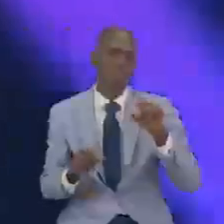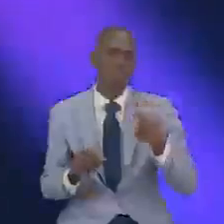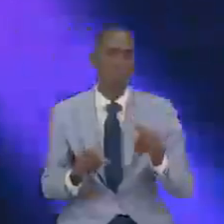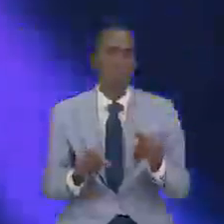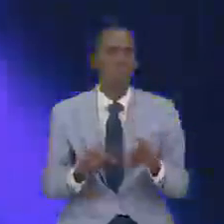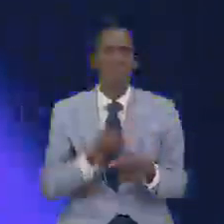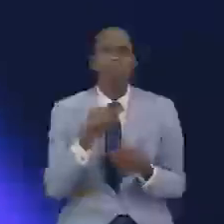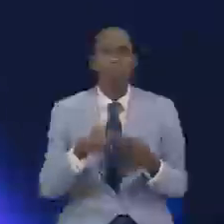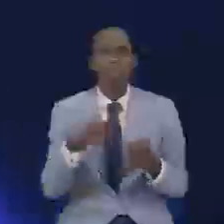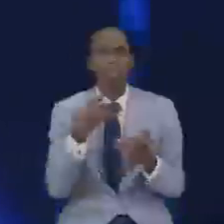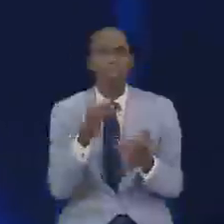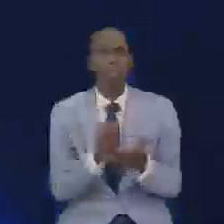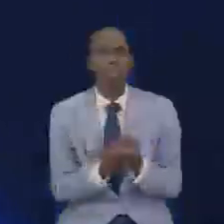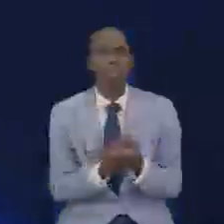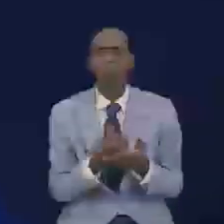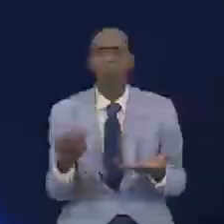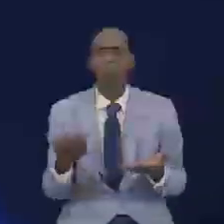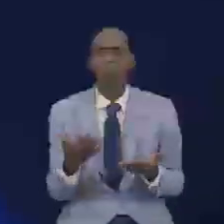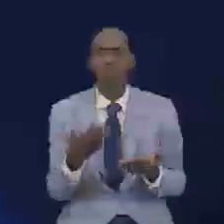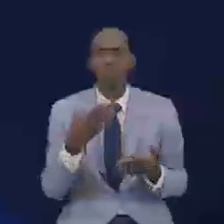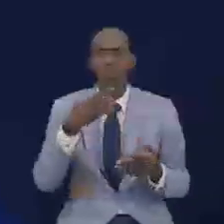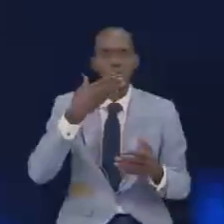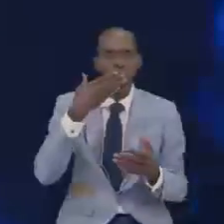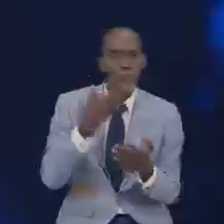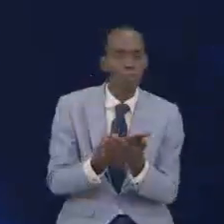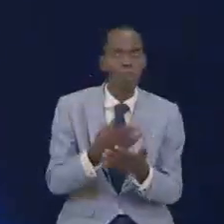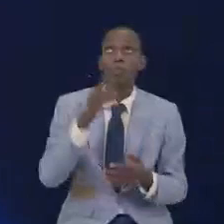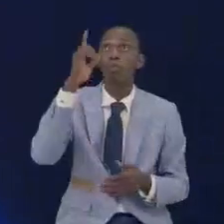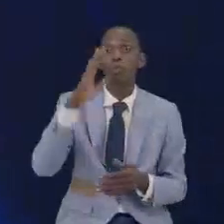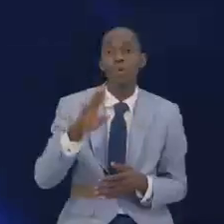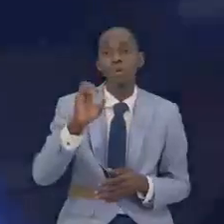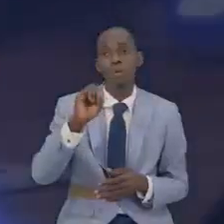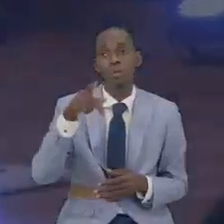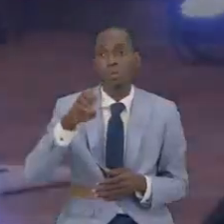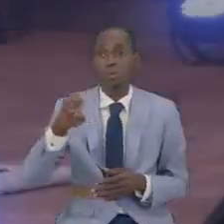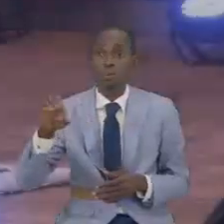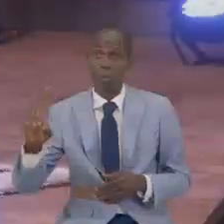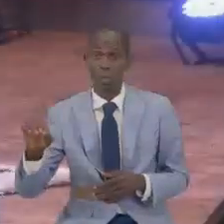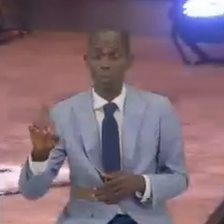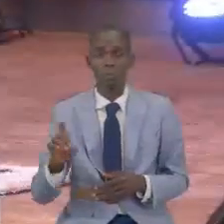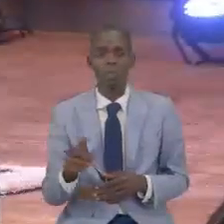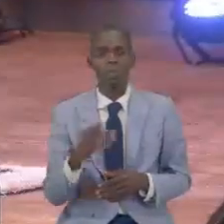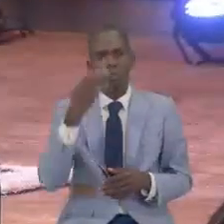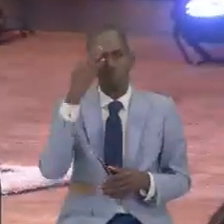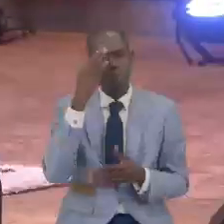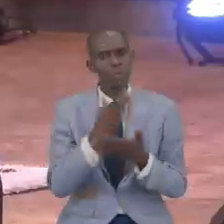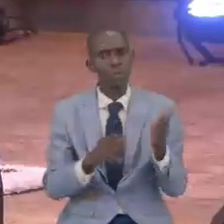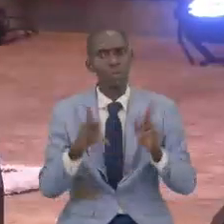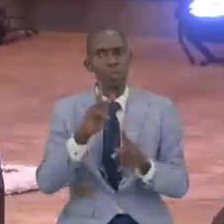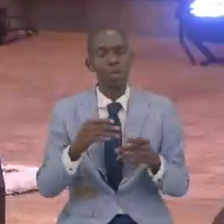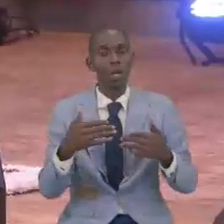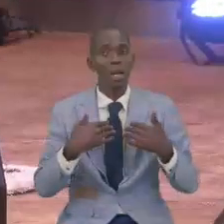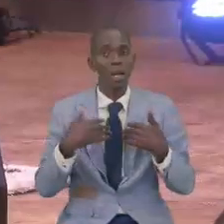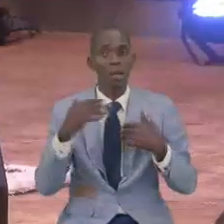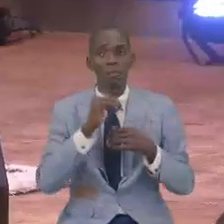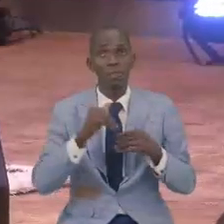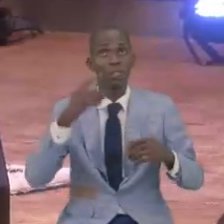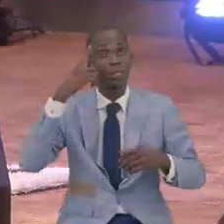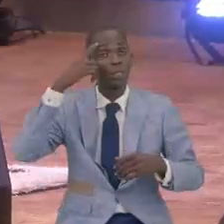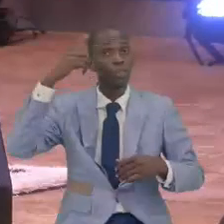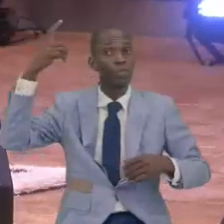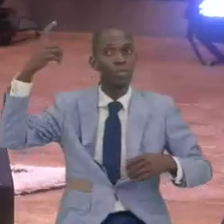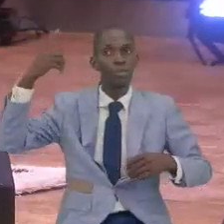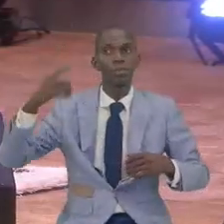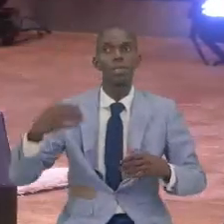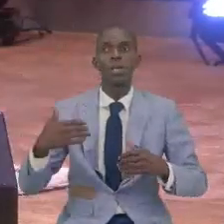God's speech, there are people that, you know, they have a dream, they put it a particular way, they have a vision,